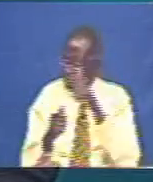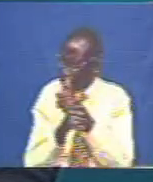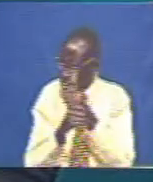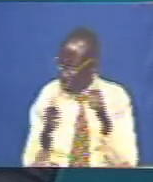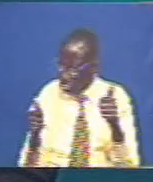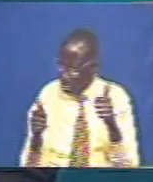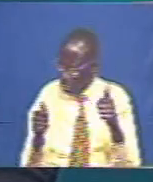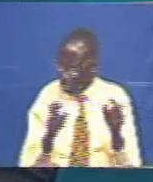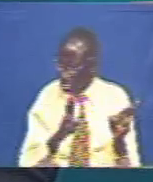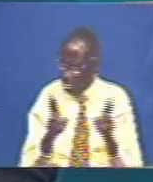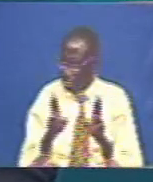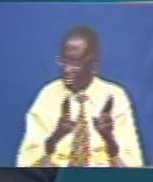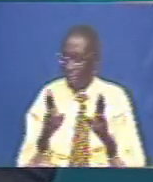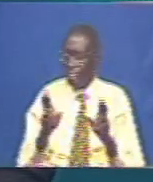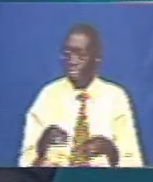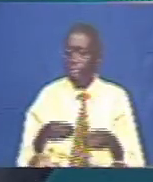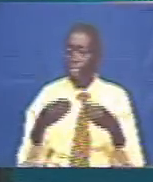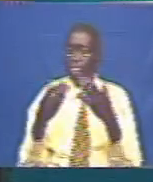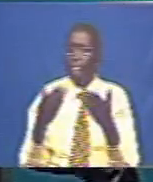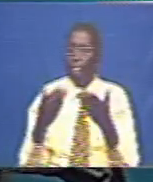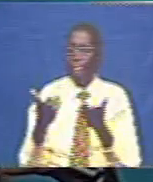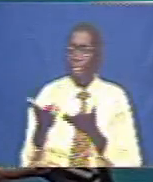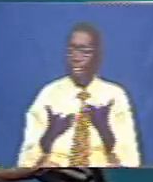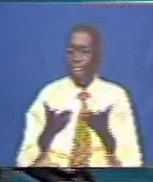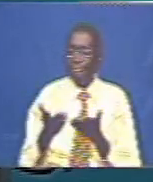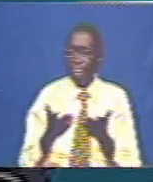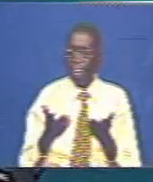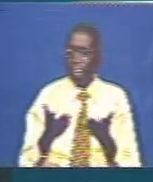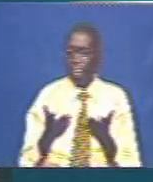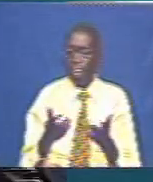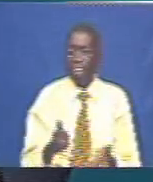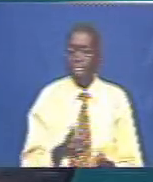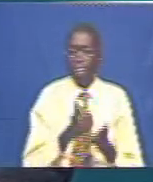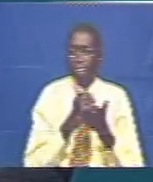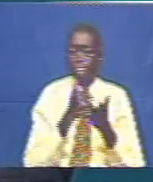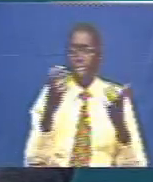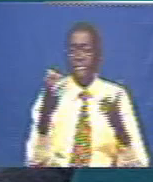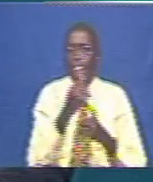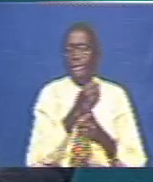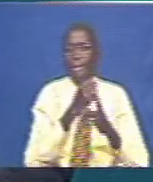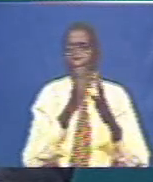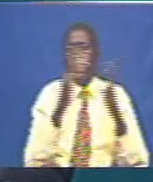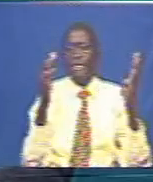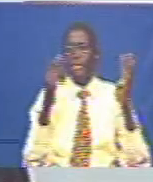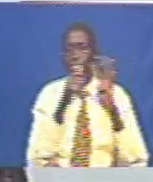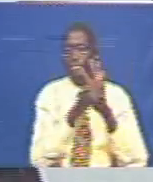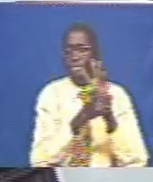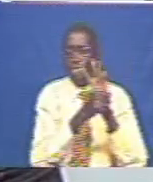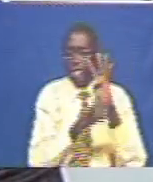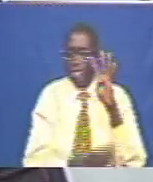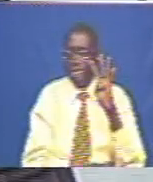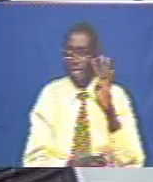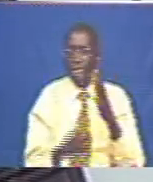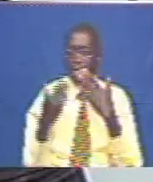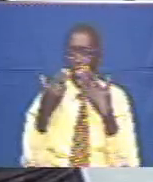and ready, you know, to offer services and of course to help in achieving the Big Four agenda? Thank you so